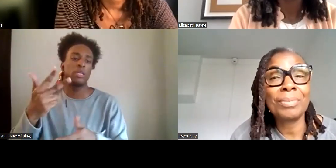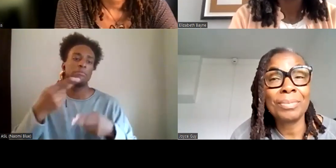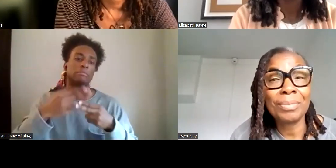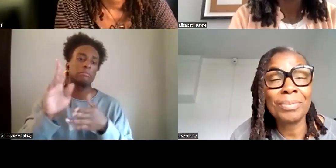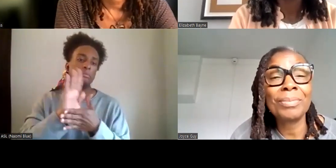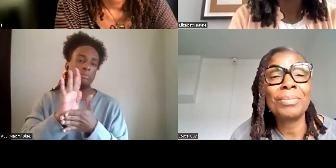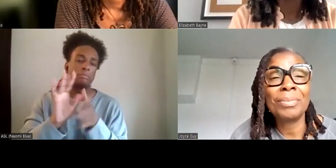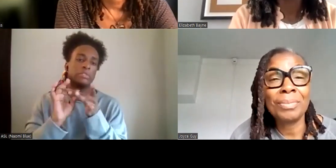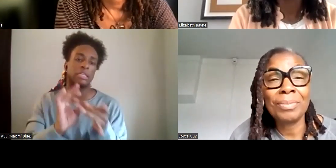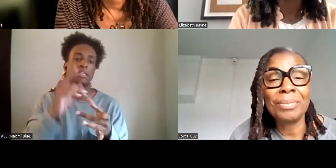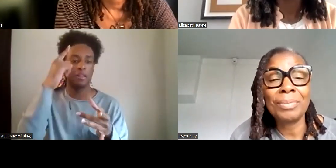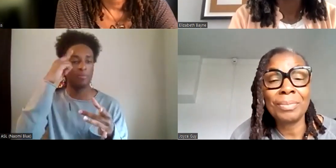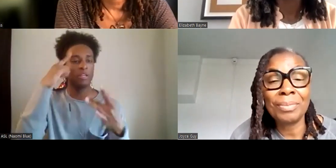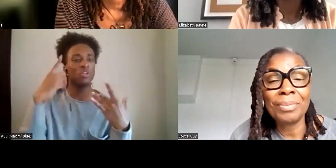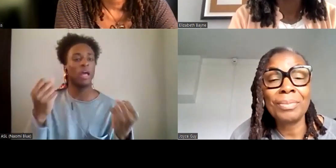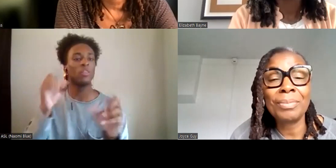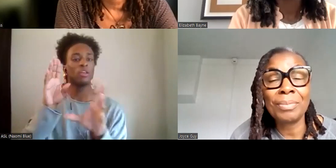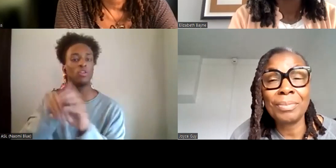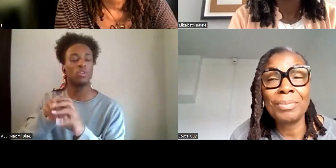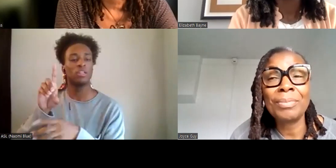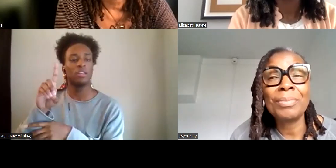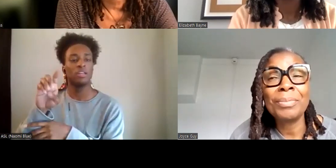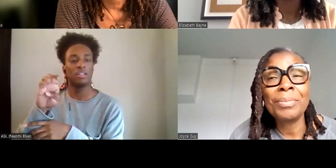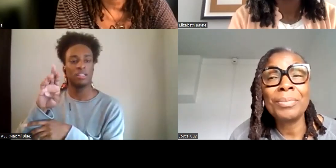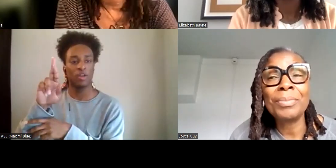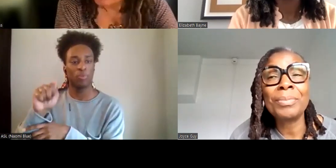Wilson's film, The Lucky One. So